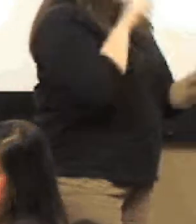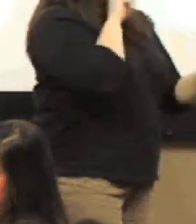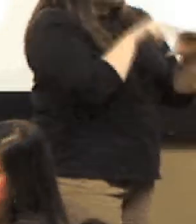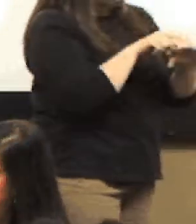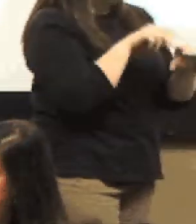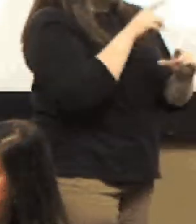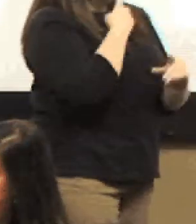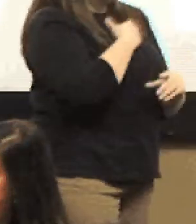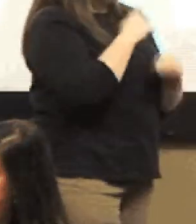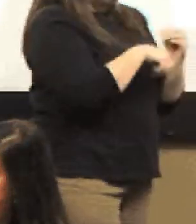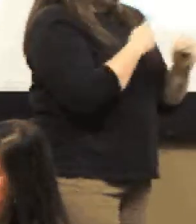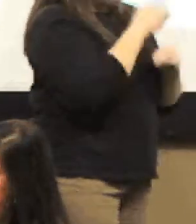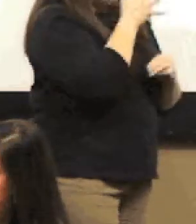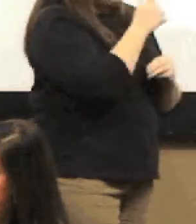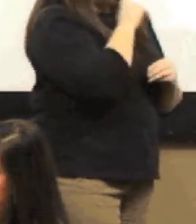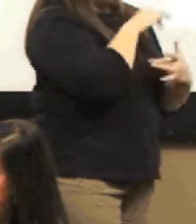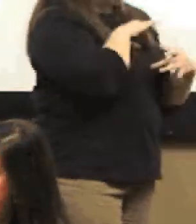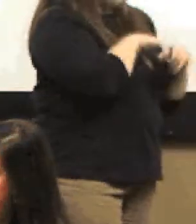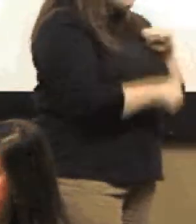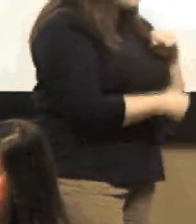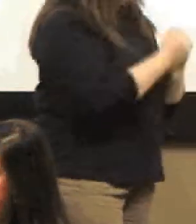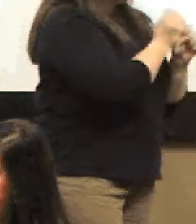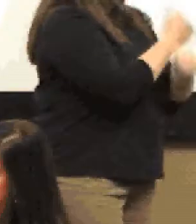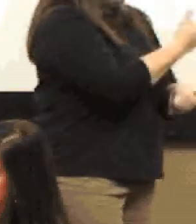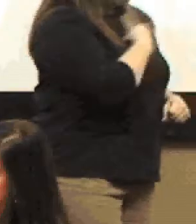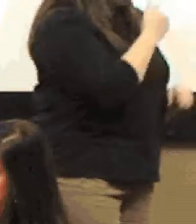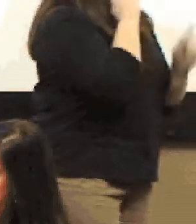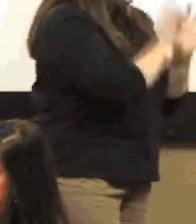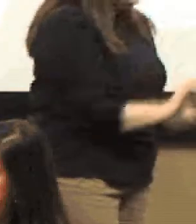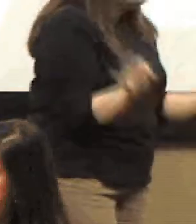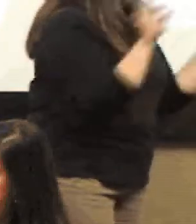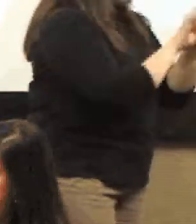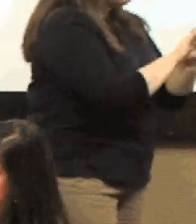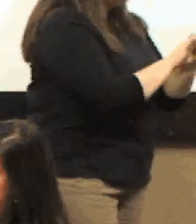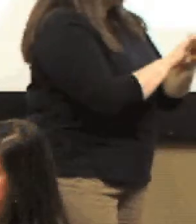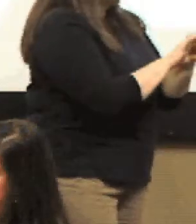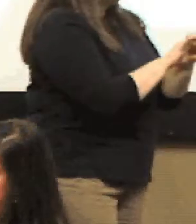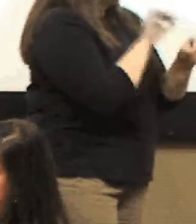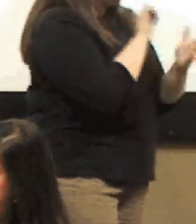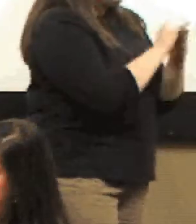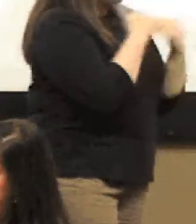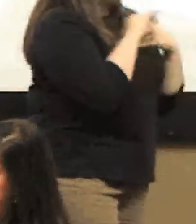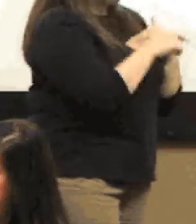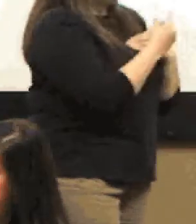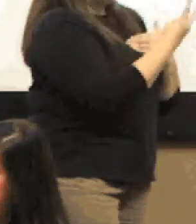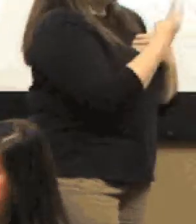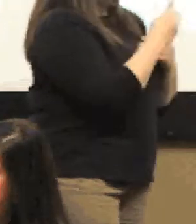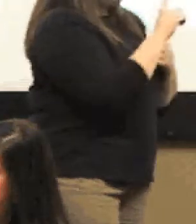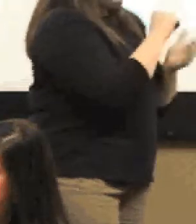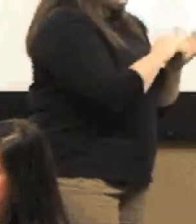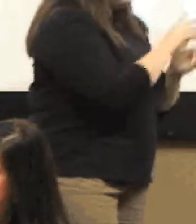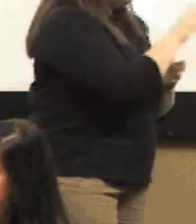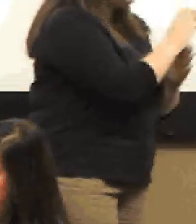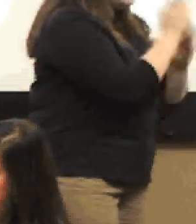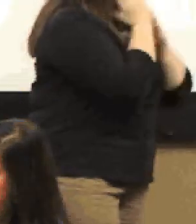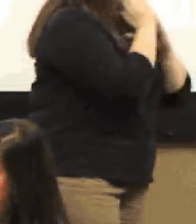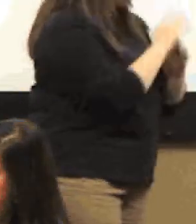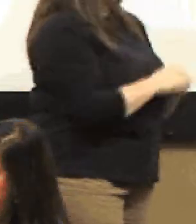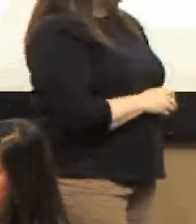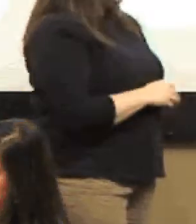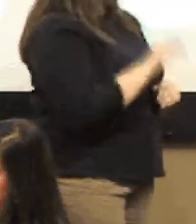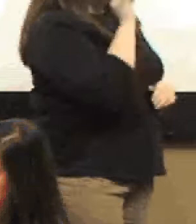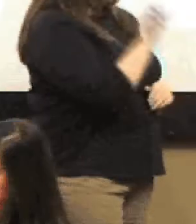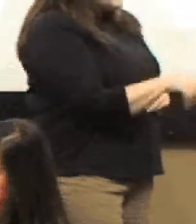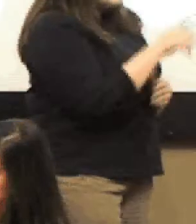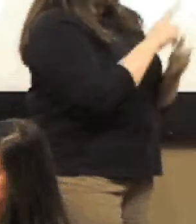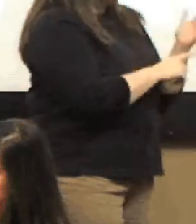in. Tell me about the mother who is heartbroken. Make me care that there are only 1,200 beds. And